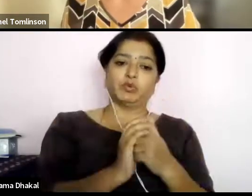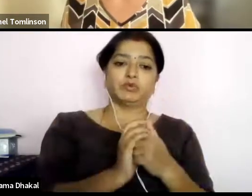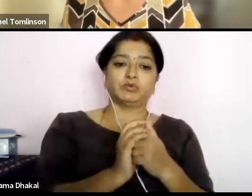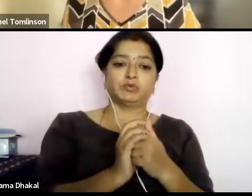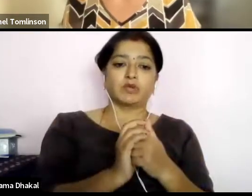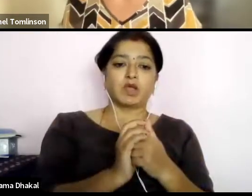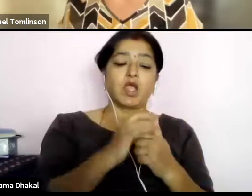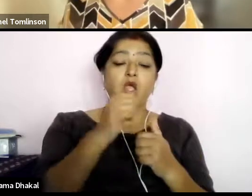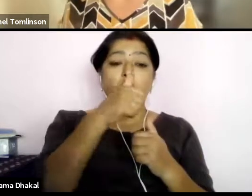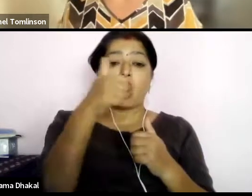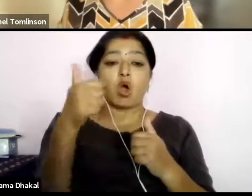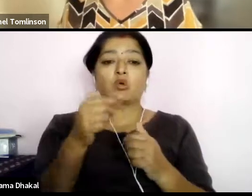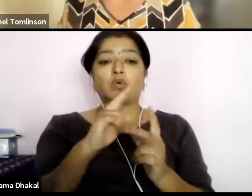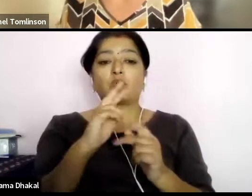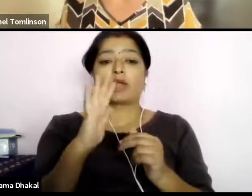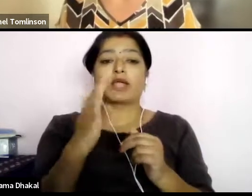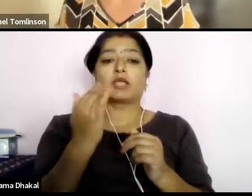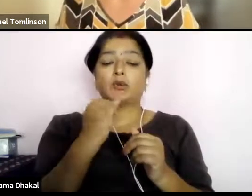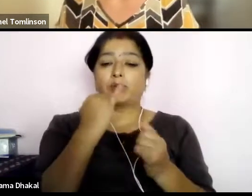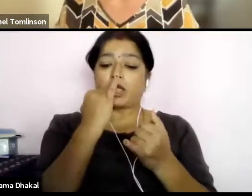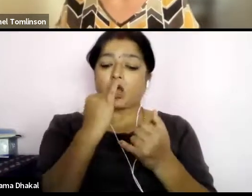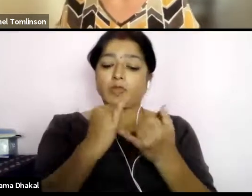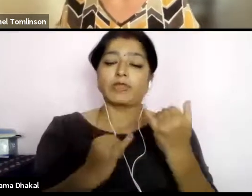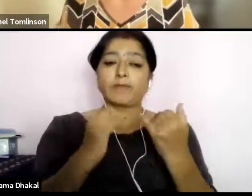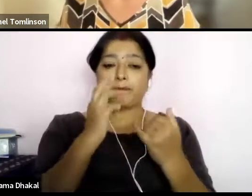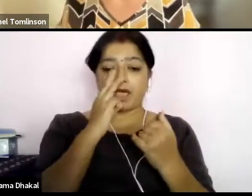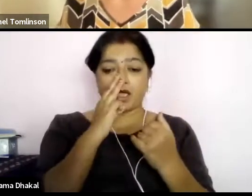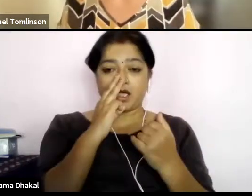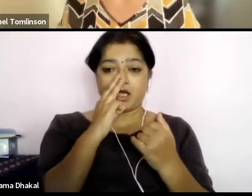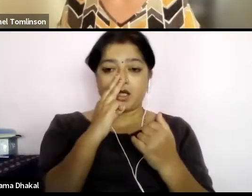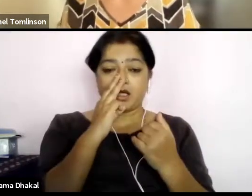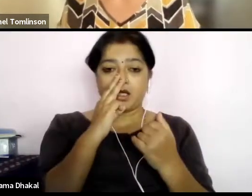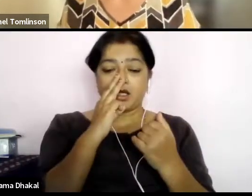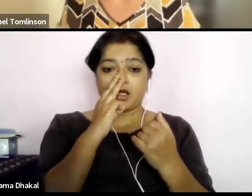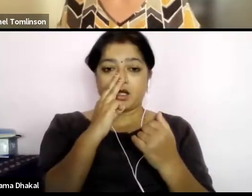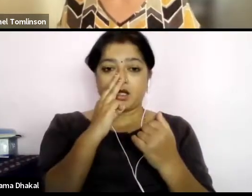lastly is our period poverty project.